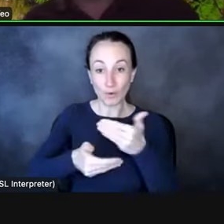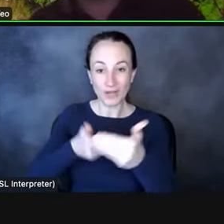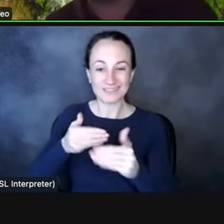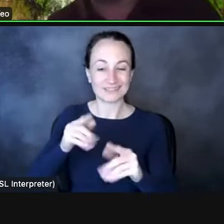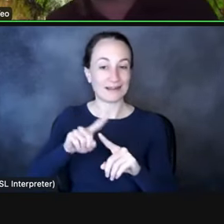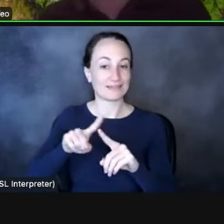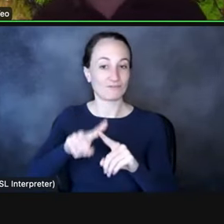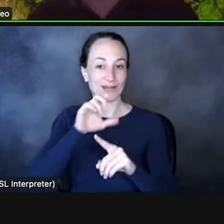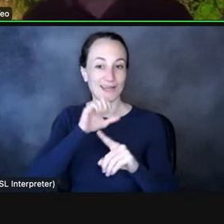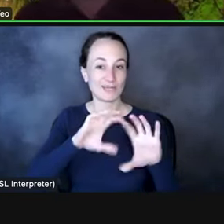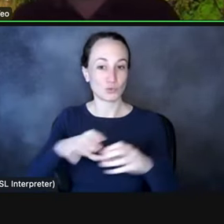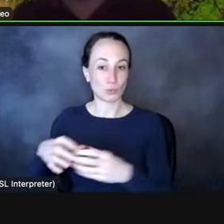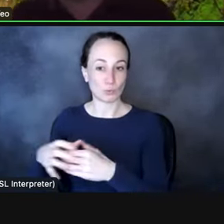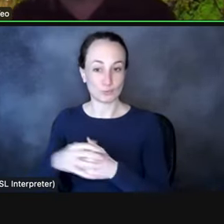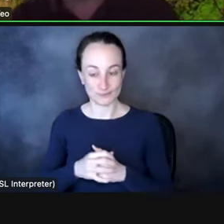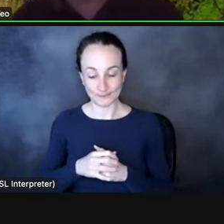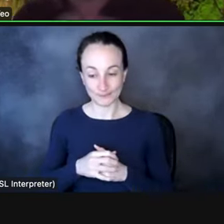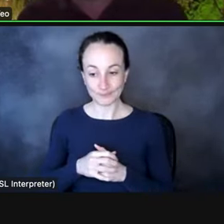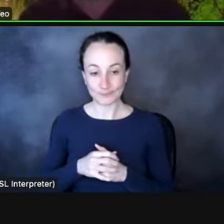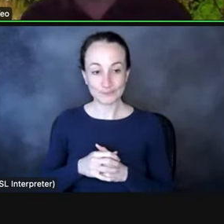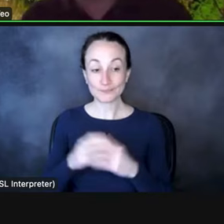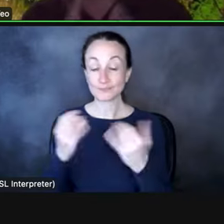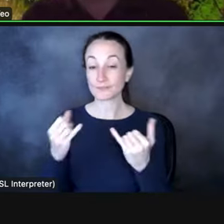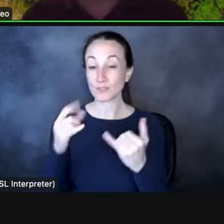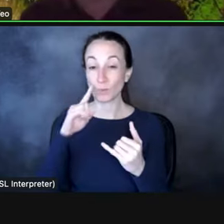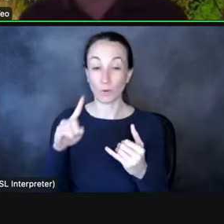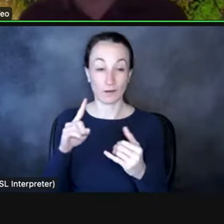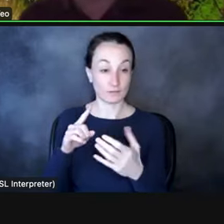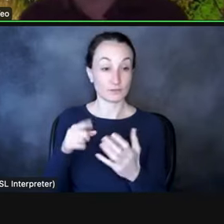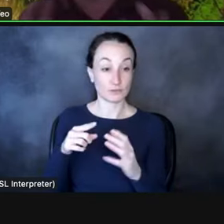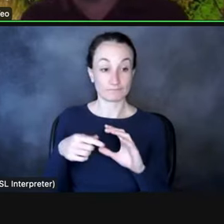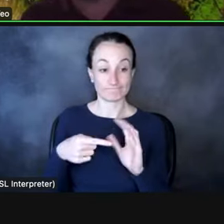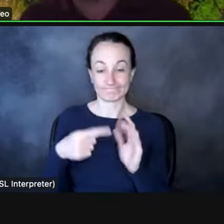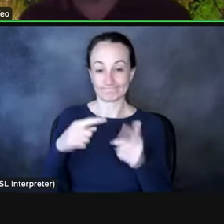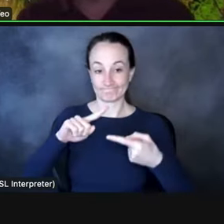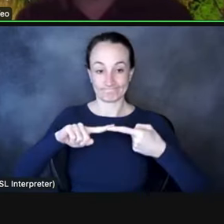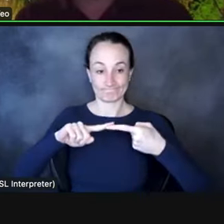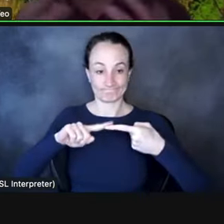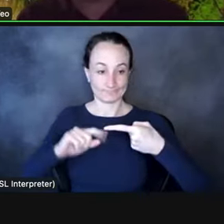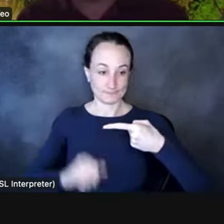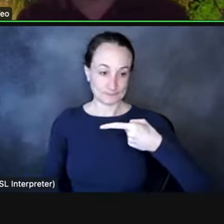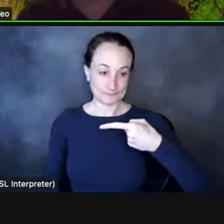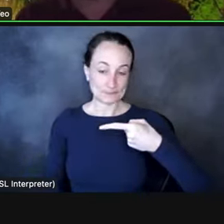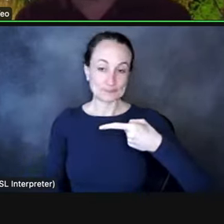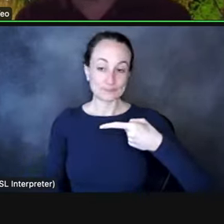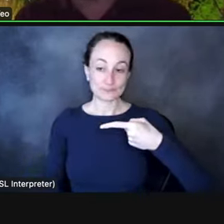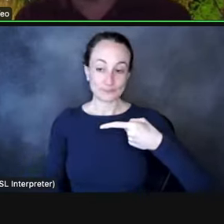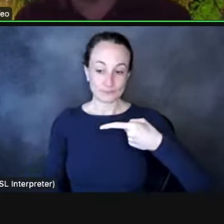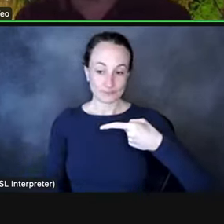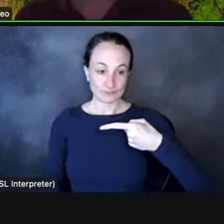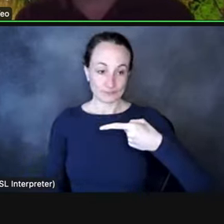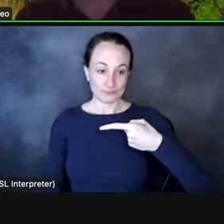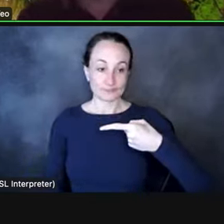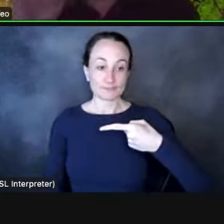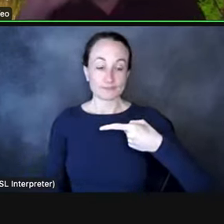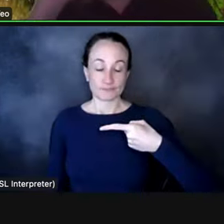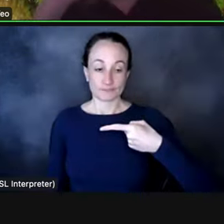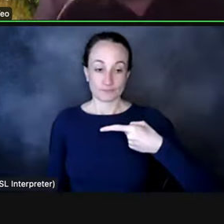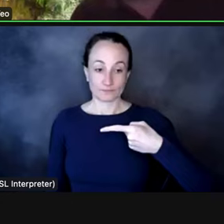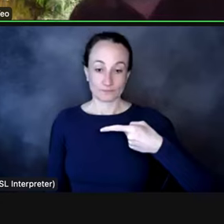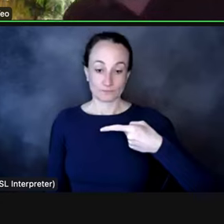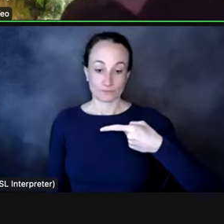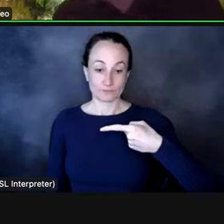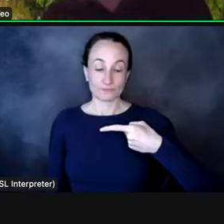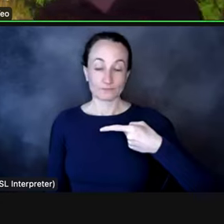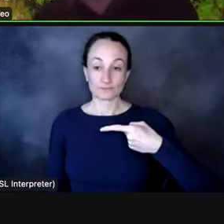To summarize, we find that combining resting and task function connectivity improves the prediction of cognition, leading to pretty good prediction performance.